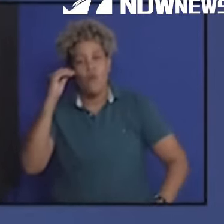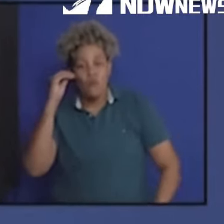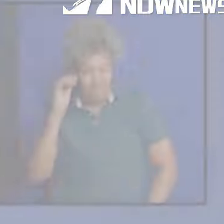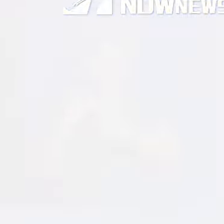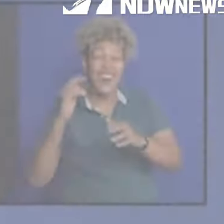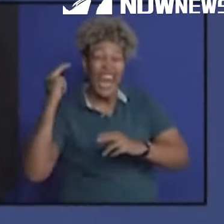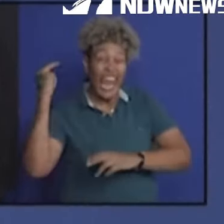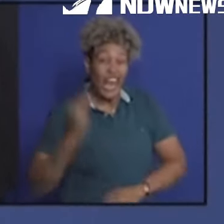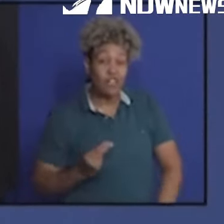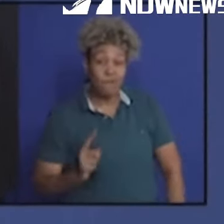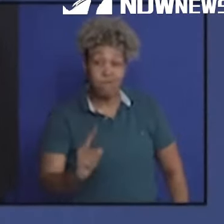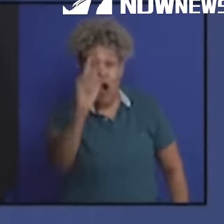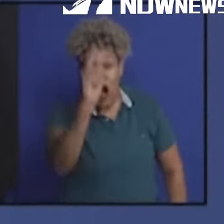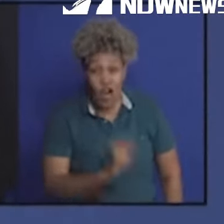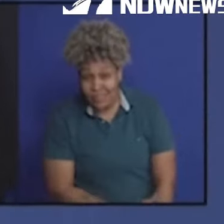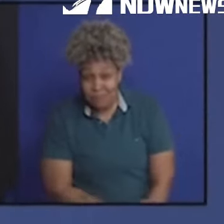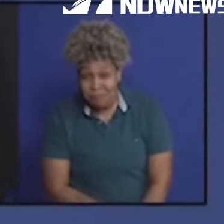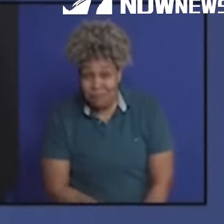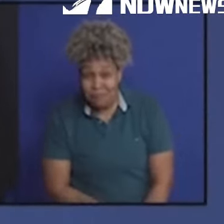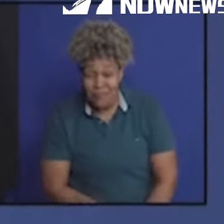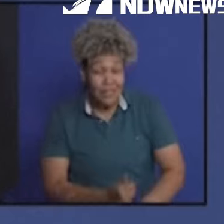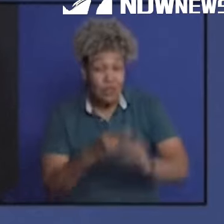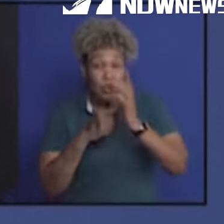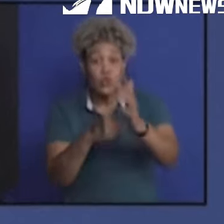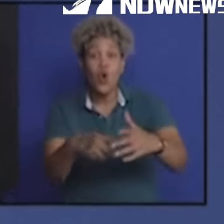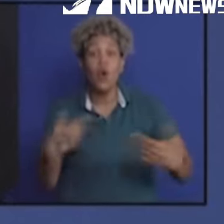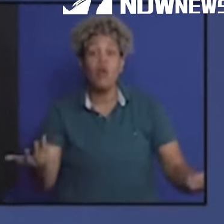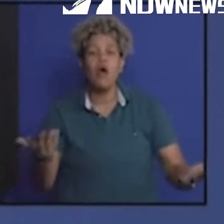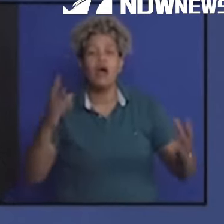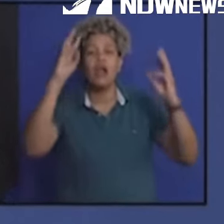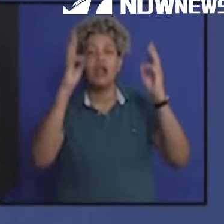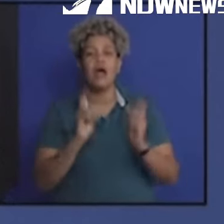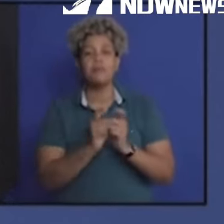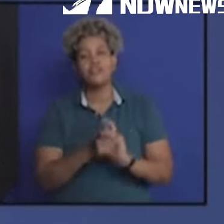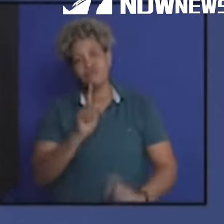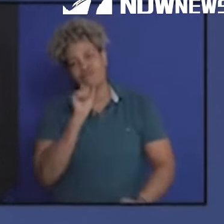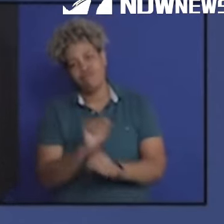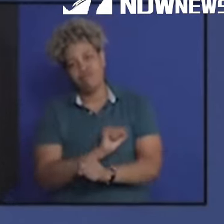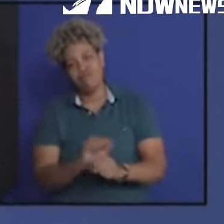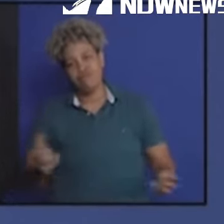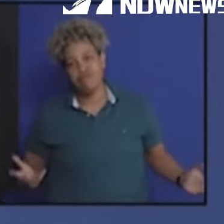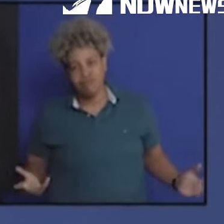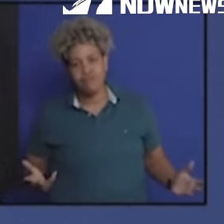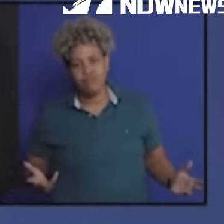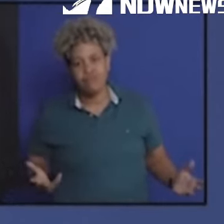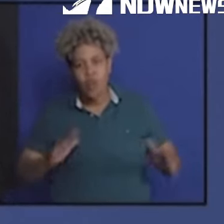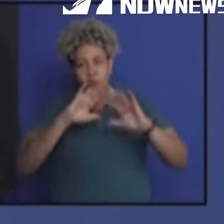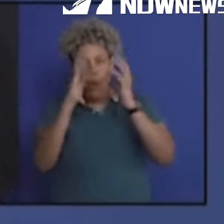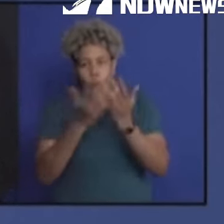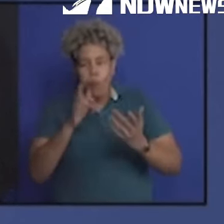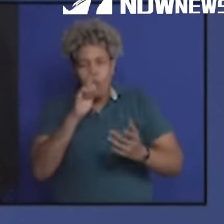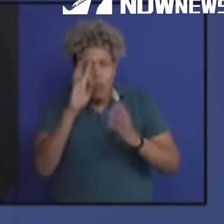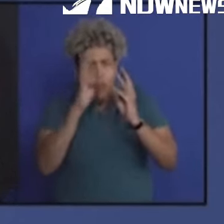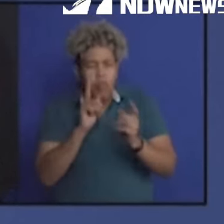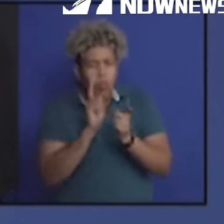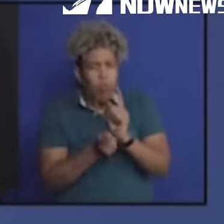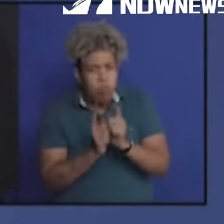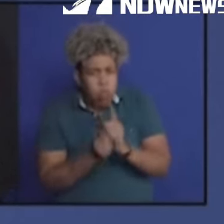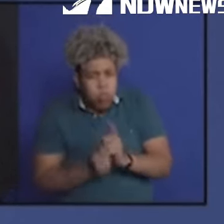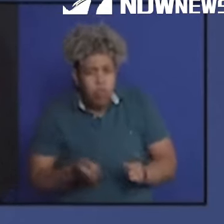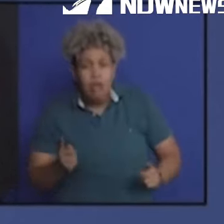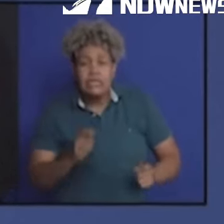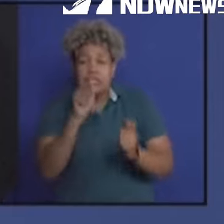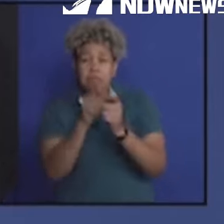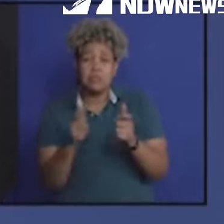2024. It highlights the growing impact of climate change on global weather patterns, particularly on